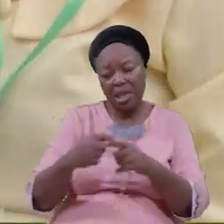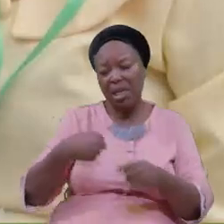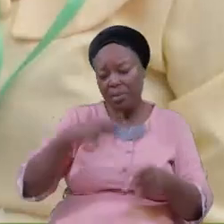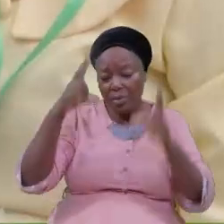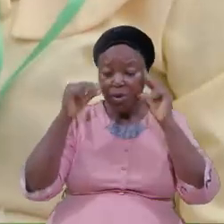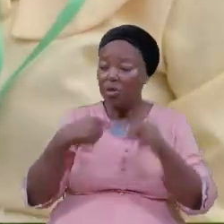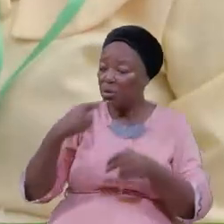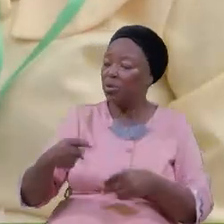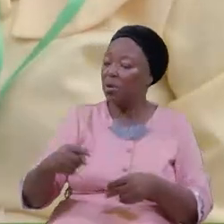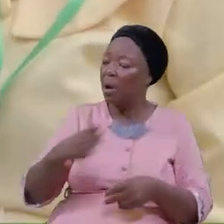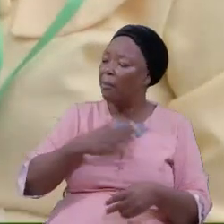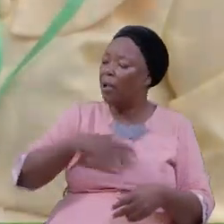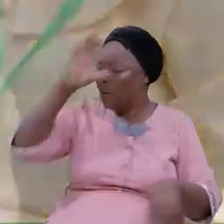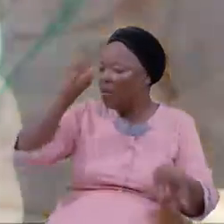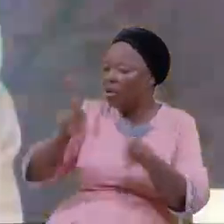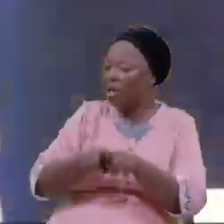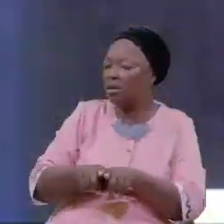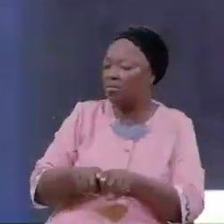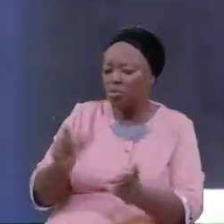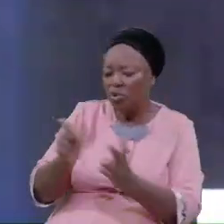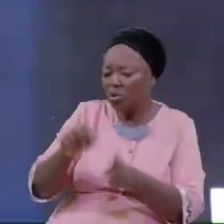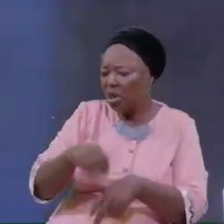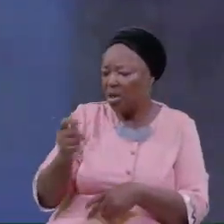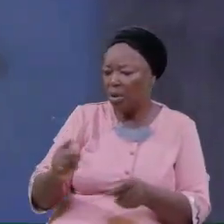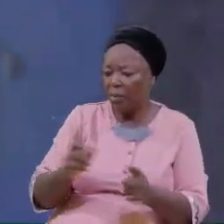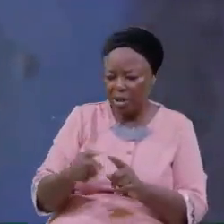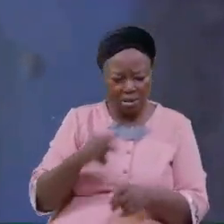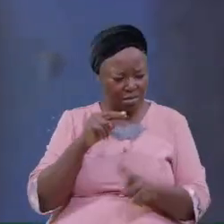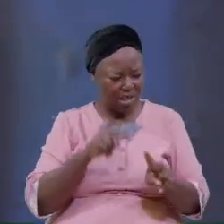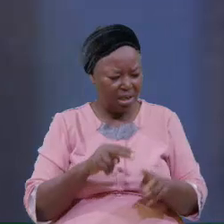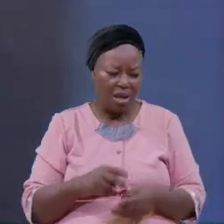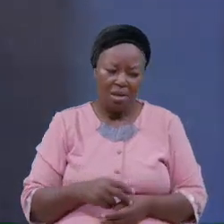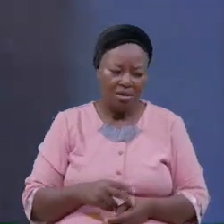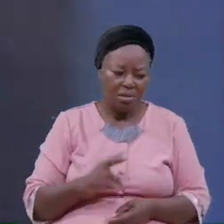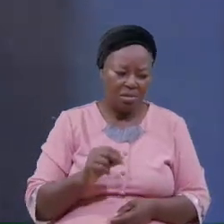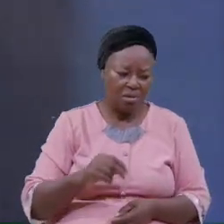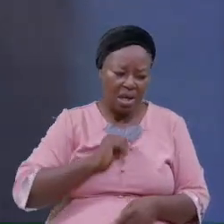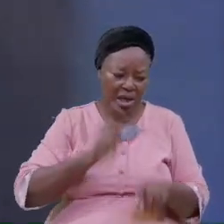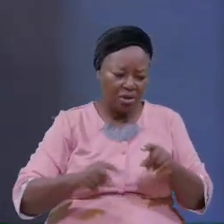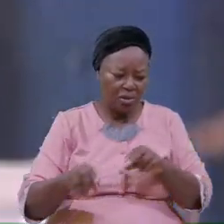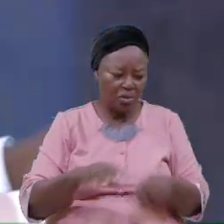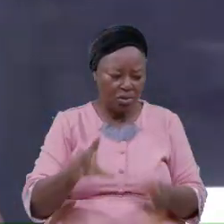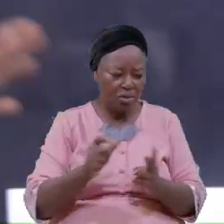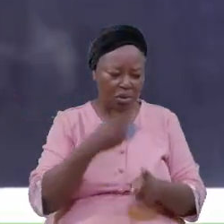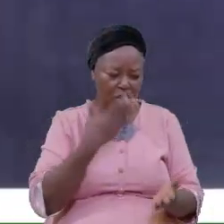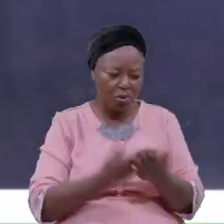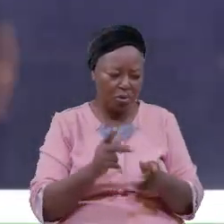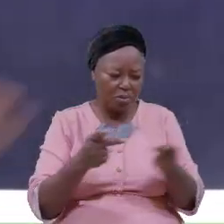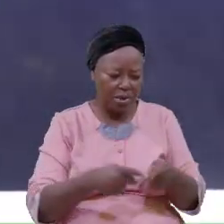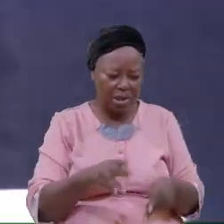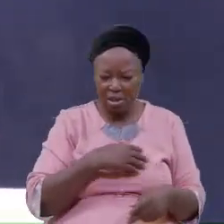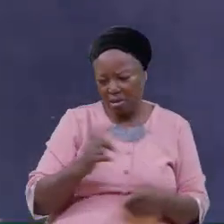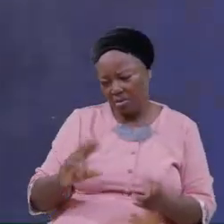didn't say, daddy, how can I do that? He didn't say, uncle, how can I do that? No,